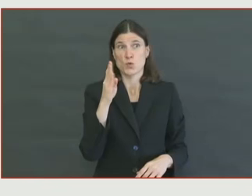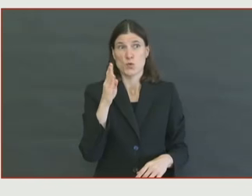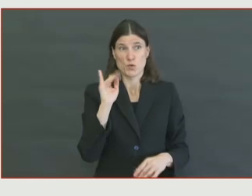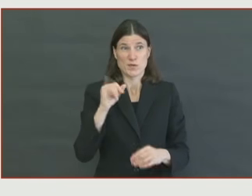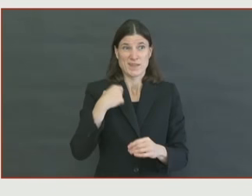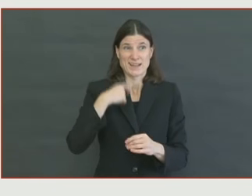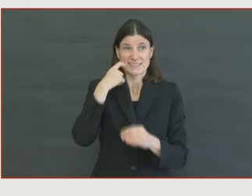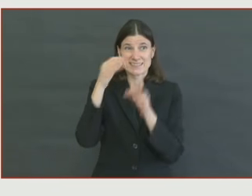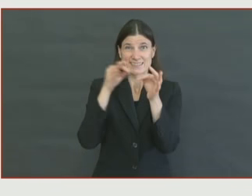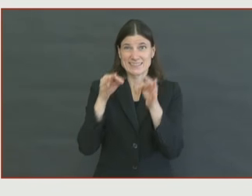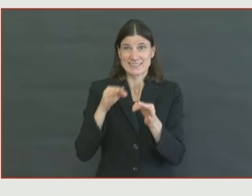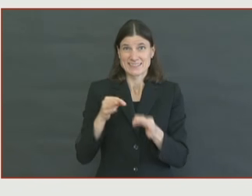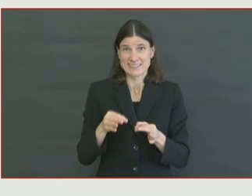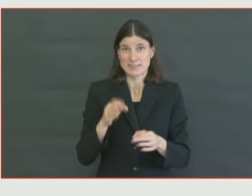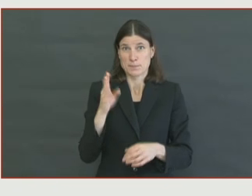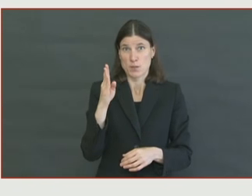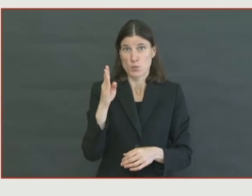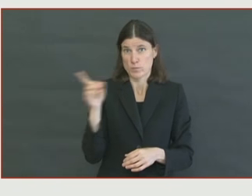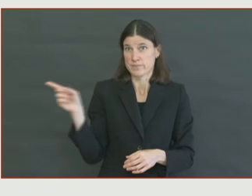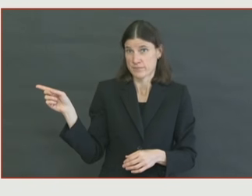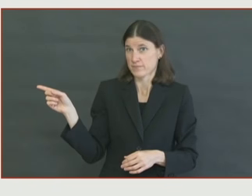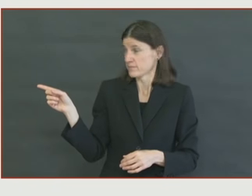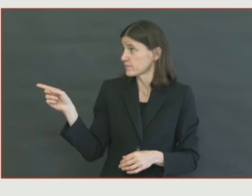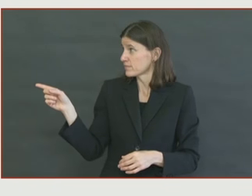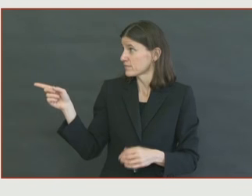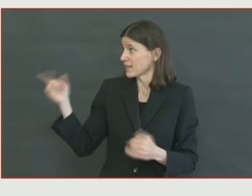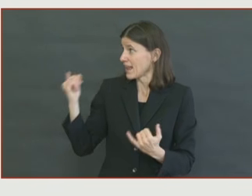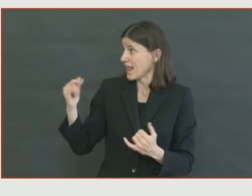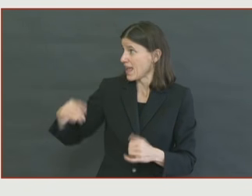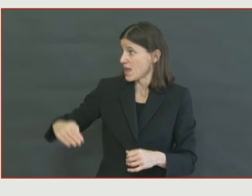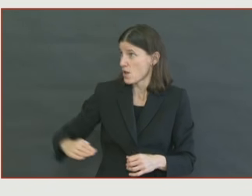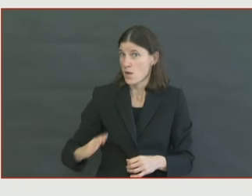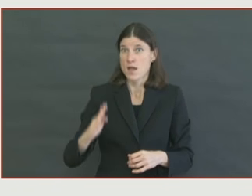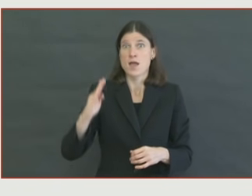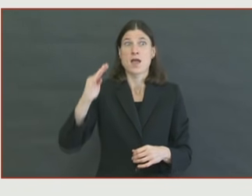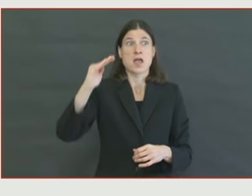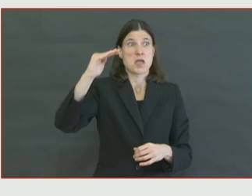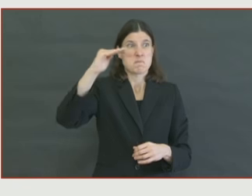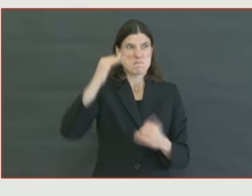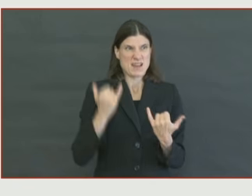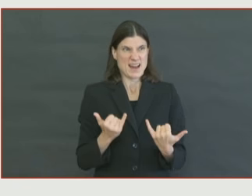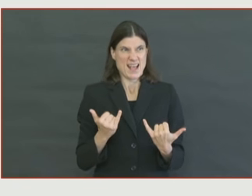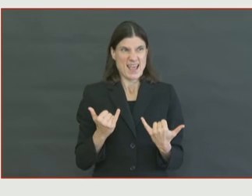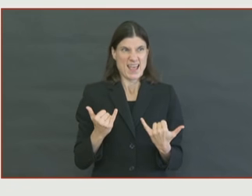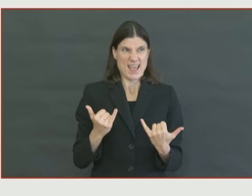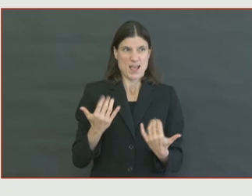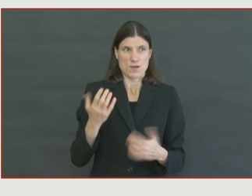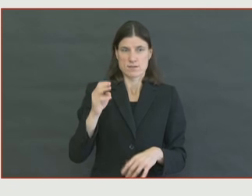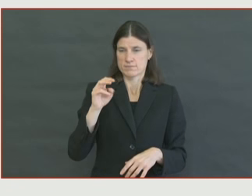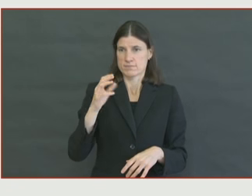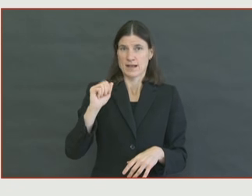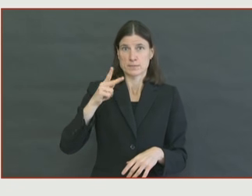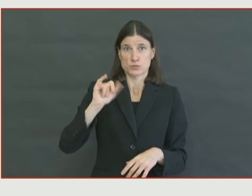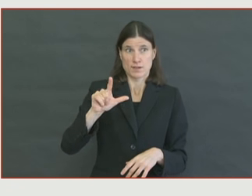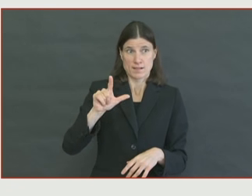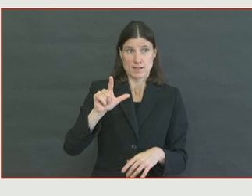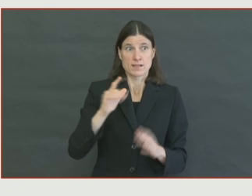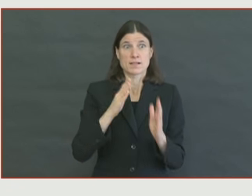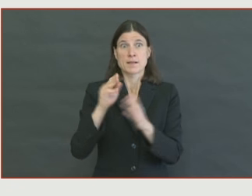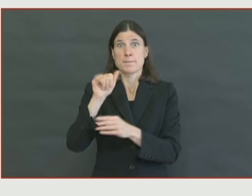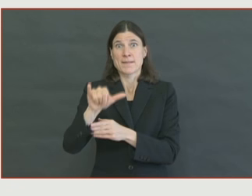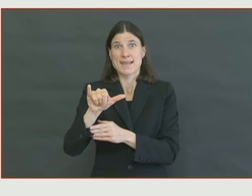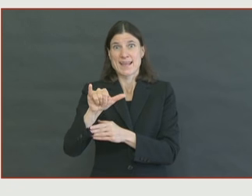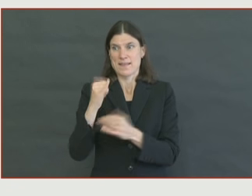And what started as exponential growth mostly leveled off around April 21st. Based on the literature and the experience